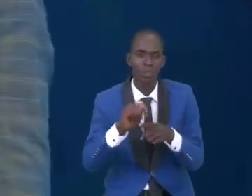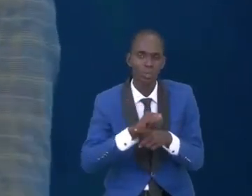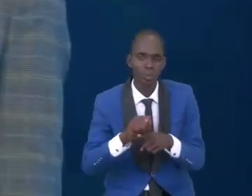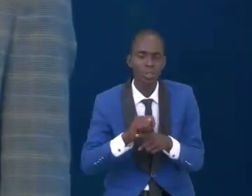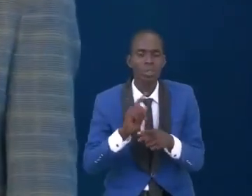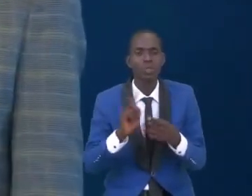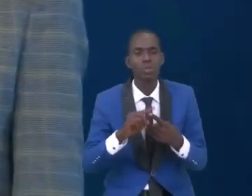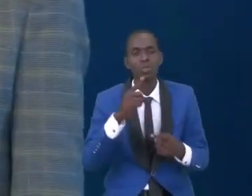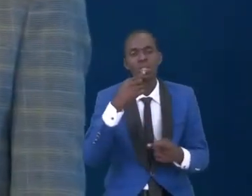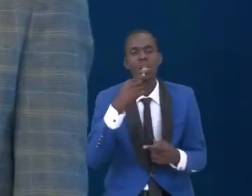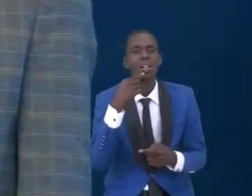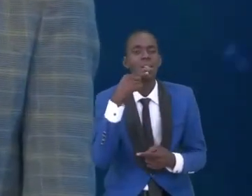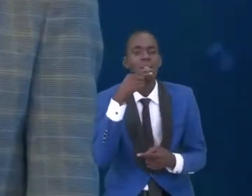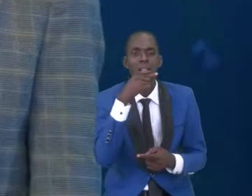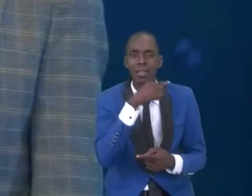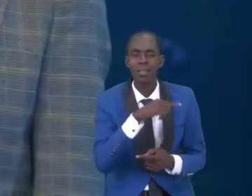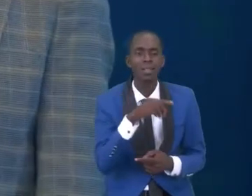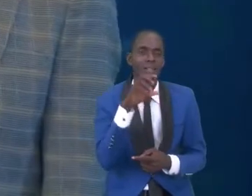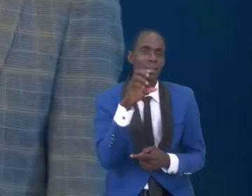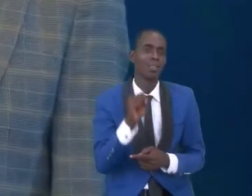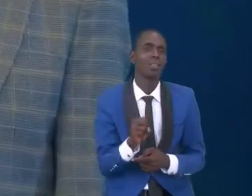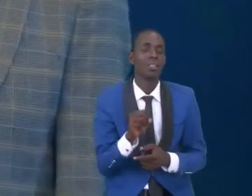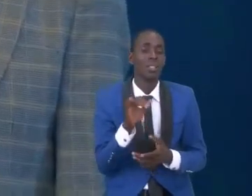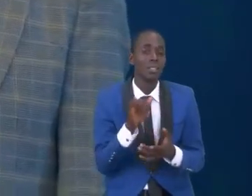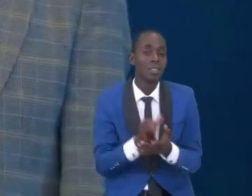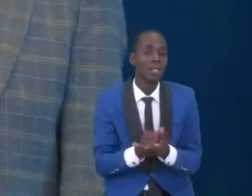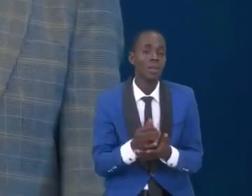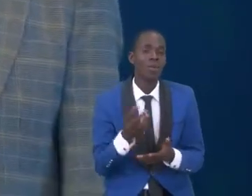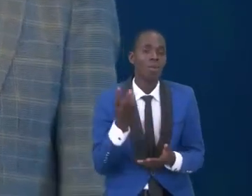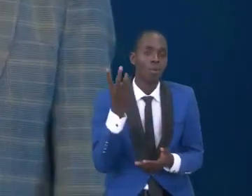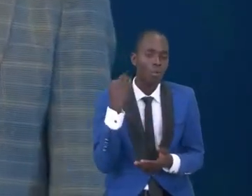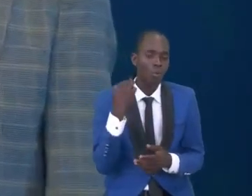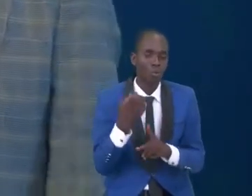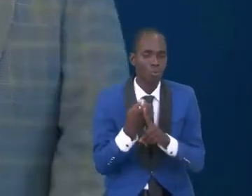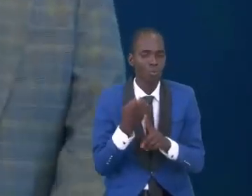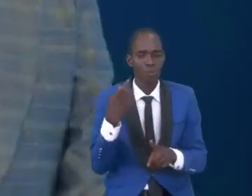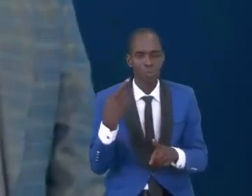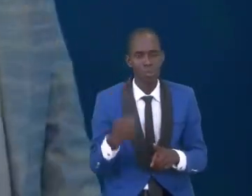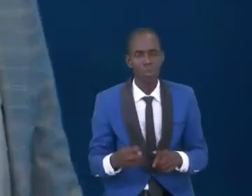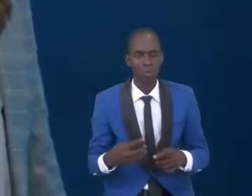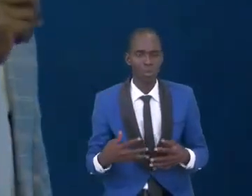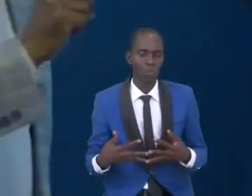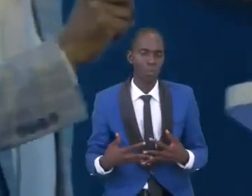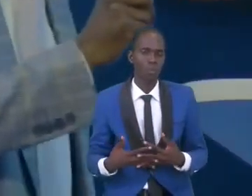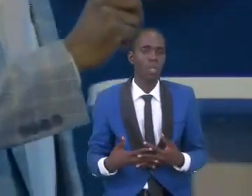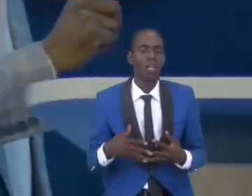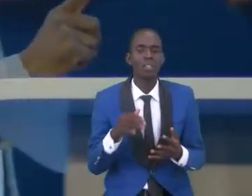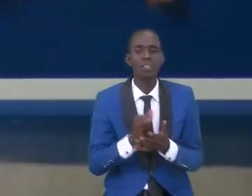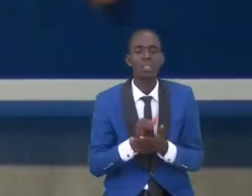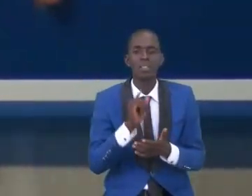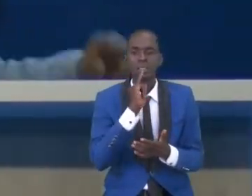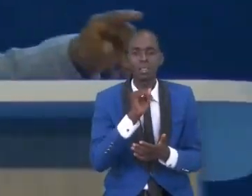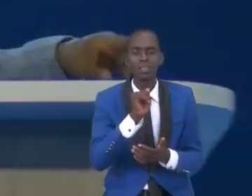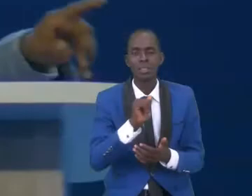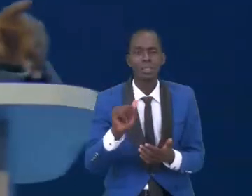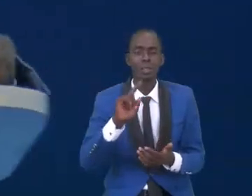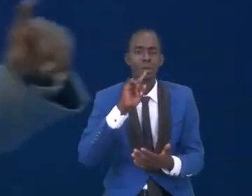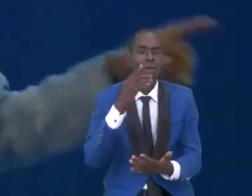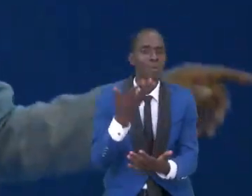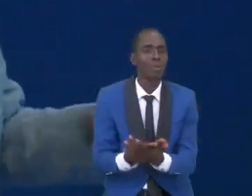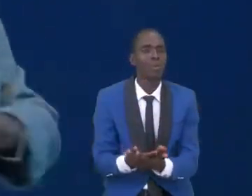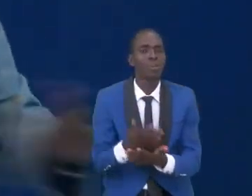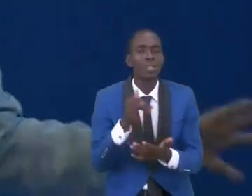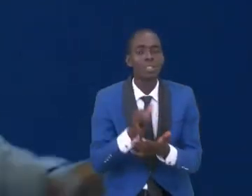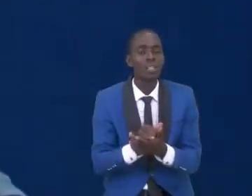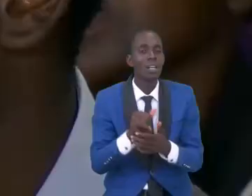tell lies. That was from the womb, and it's an indication that